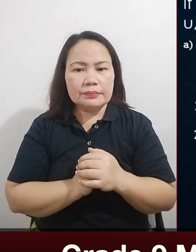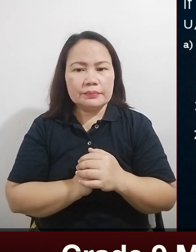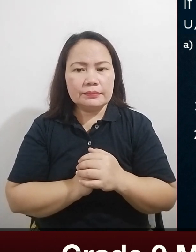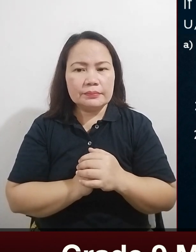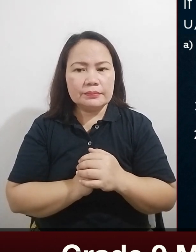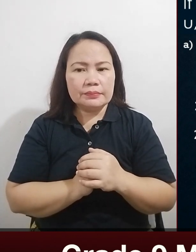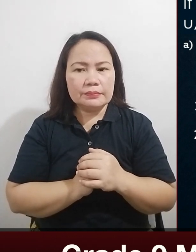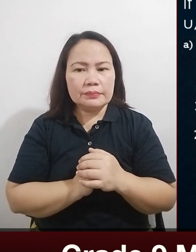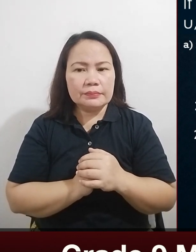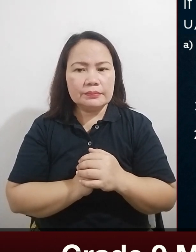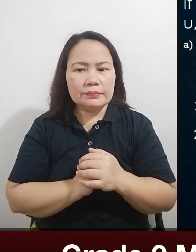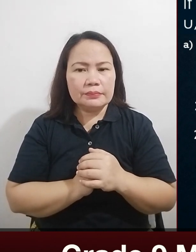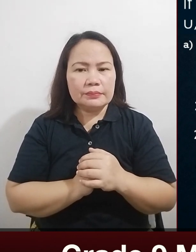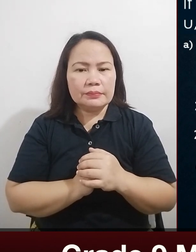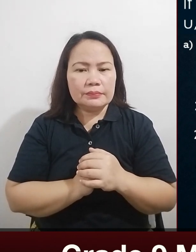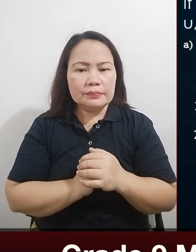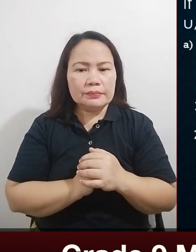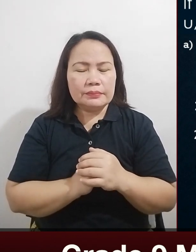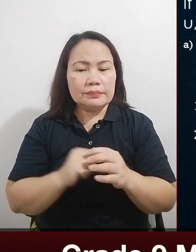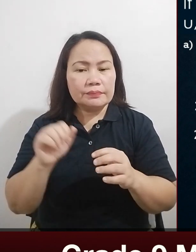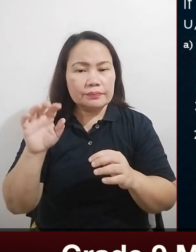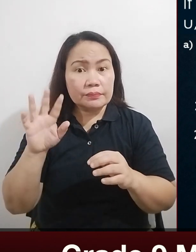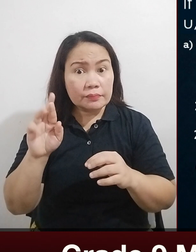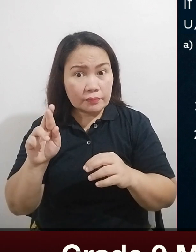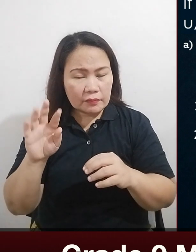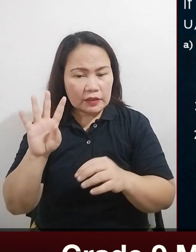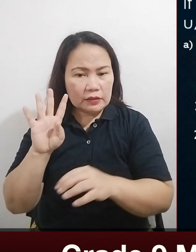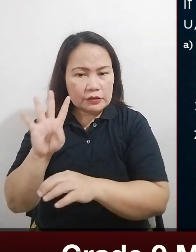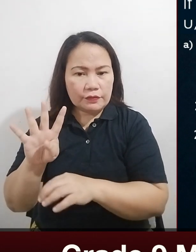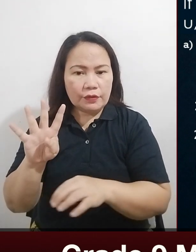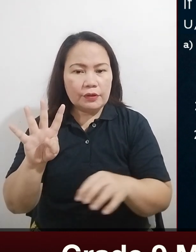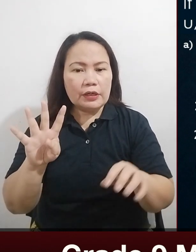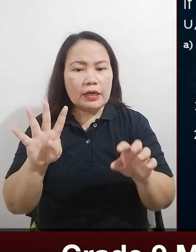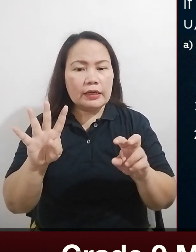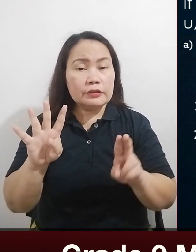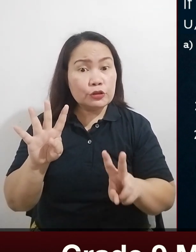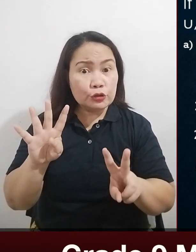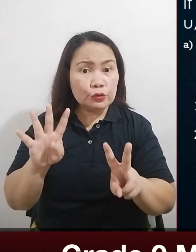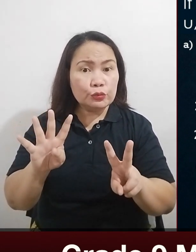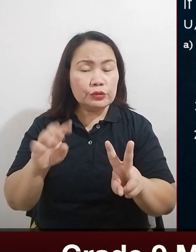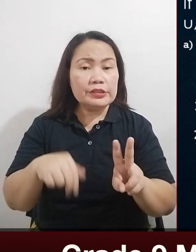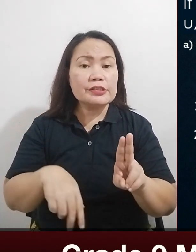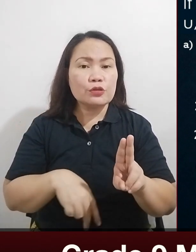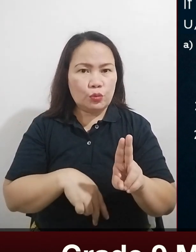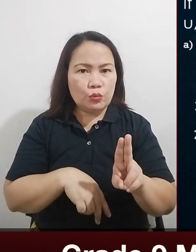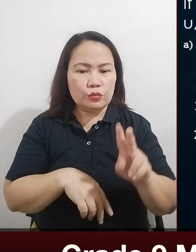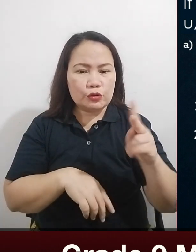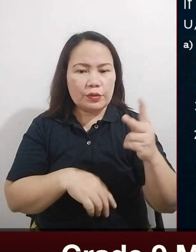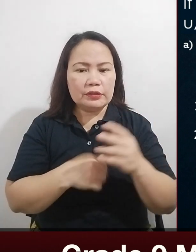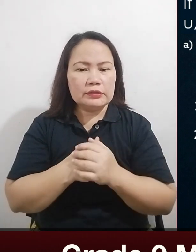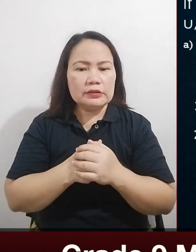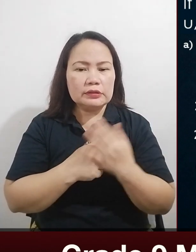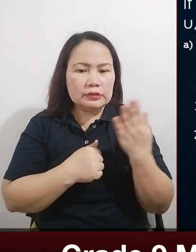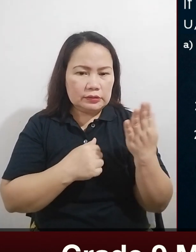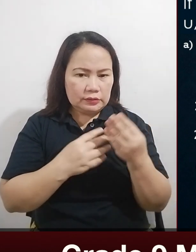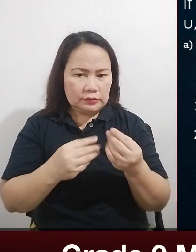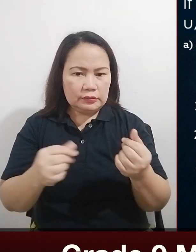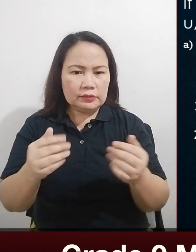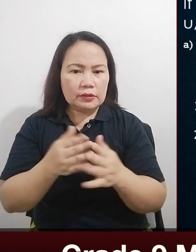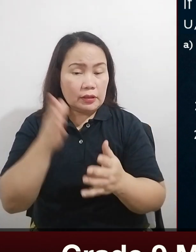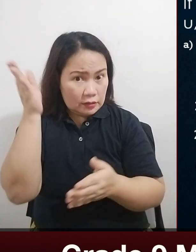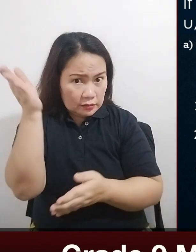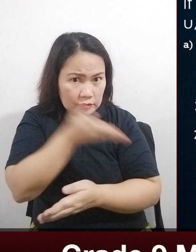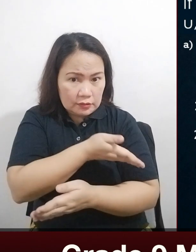yung r natin is 4 and then yung u natin is 2, kaya 2 squared. And 2 squared is 4.